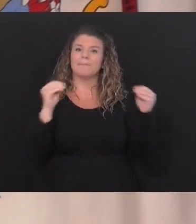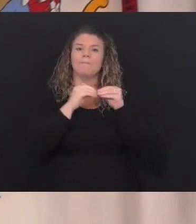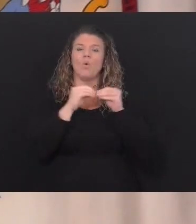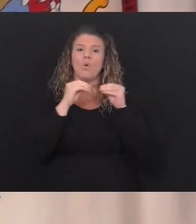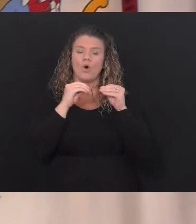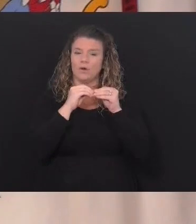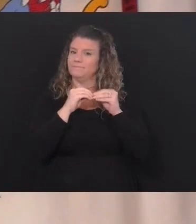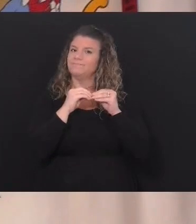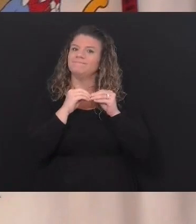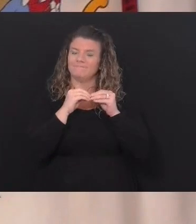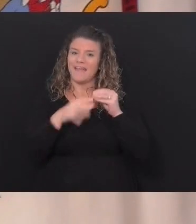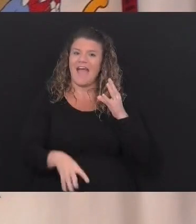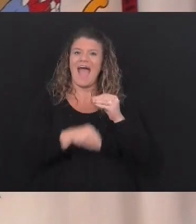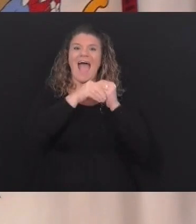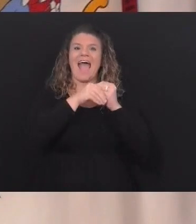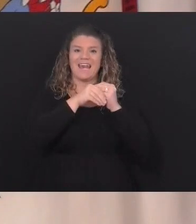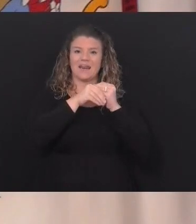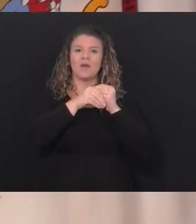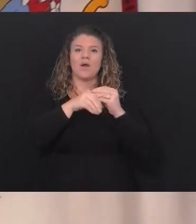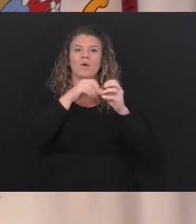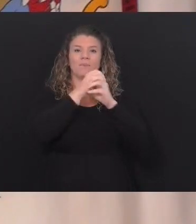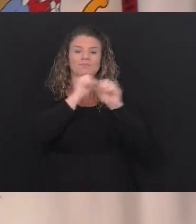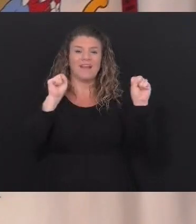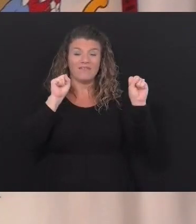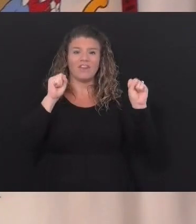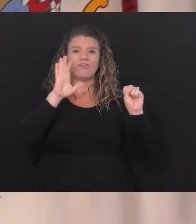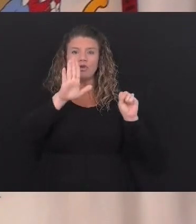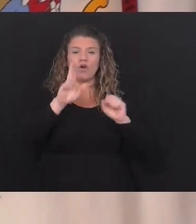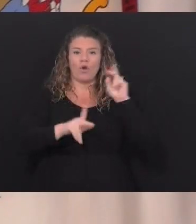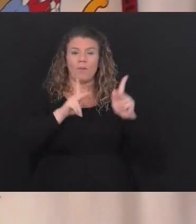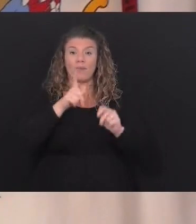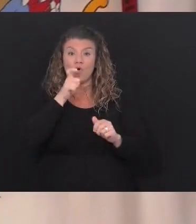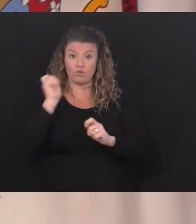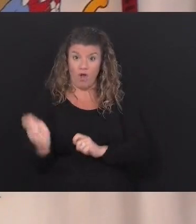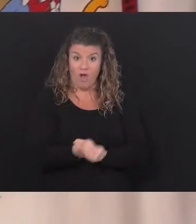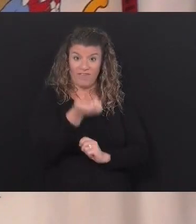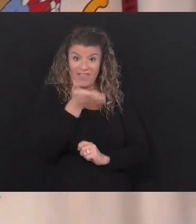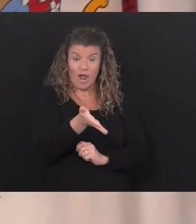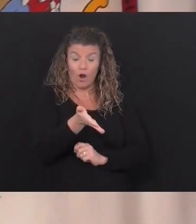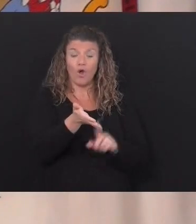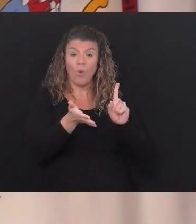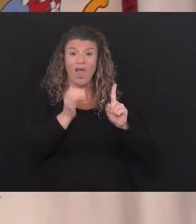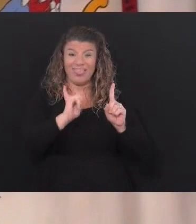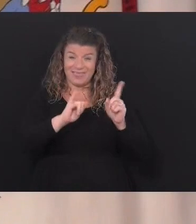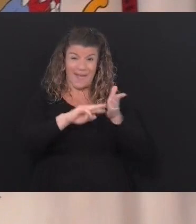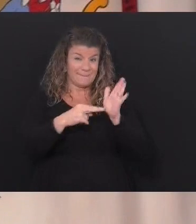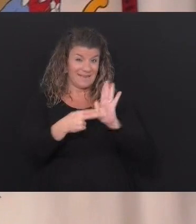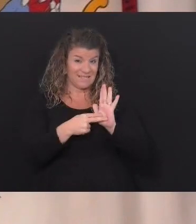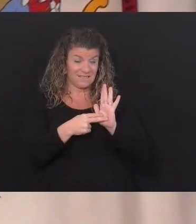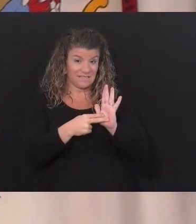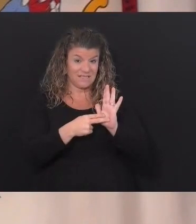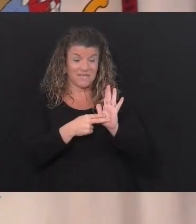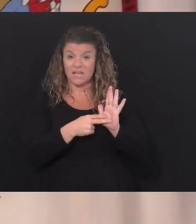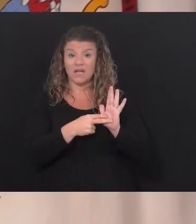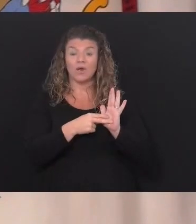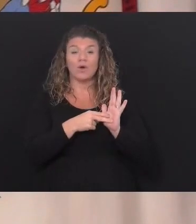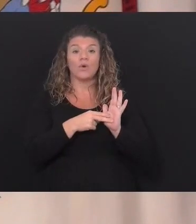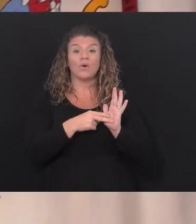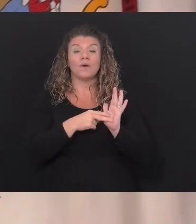distancing. Now, what we're going to do in this executive order is we're going to